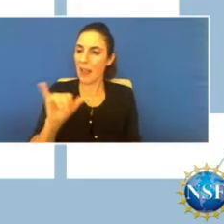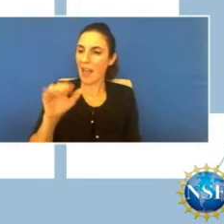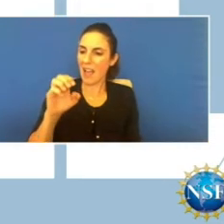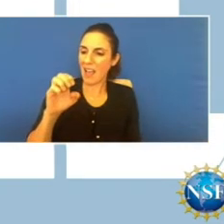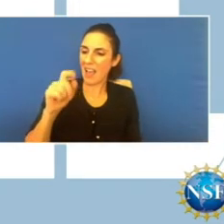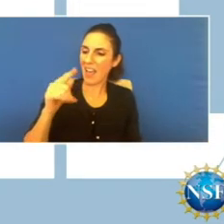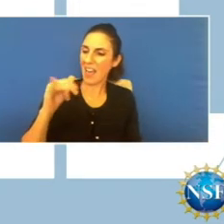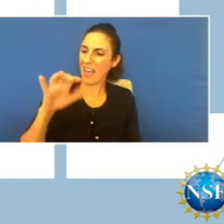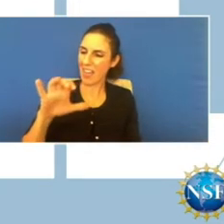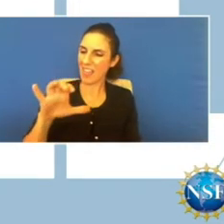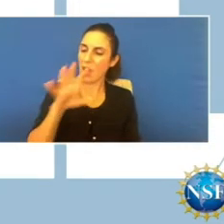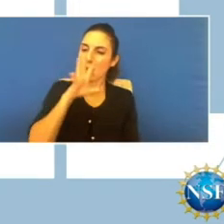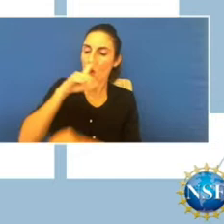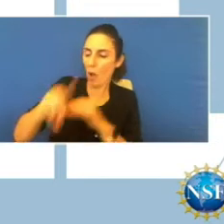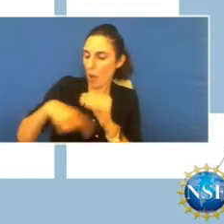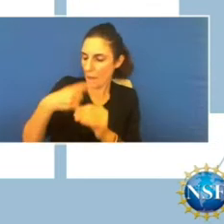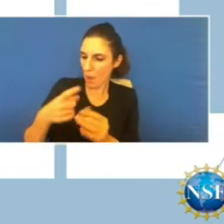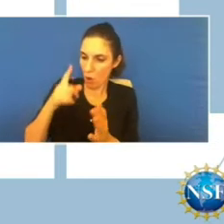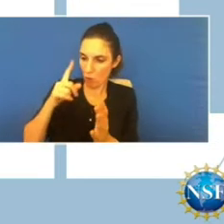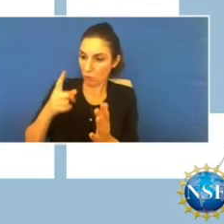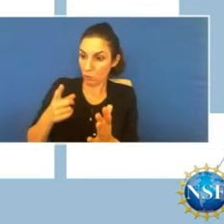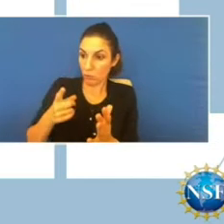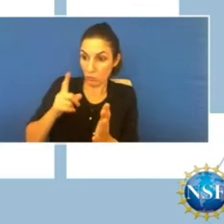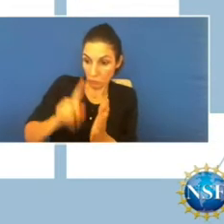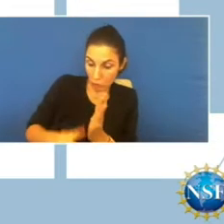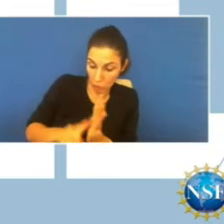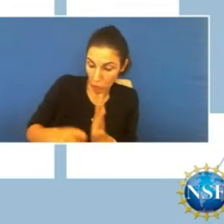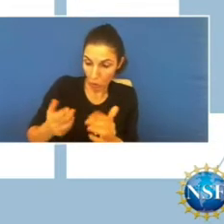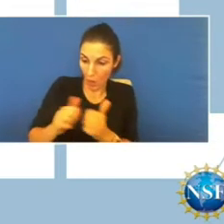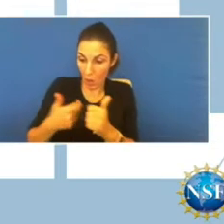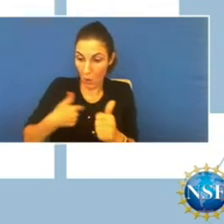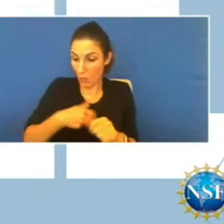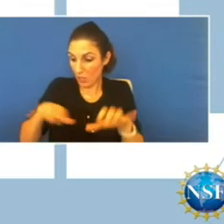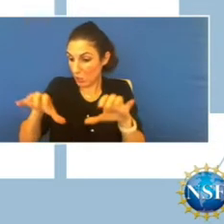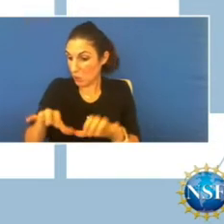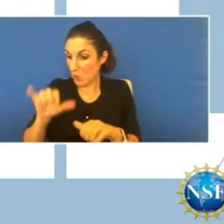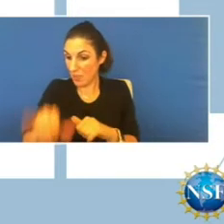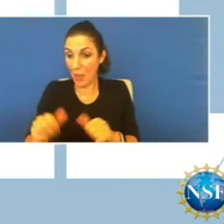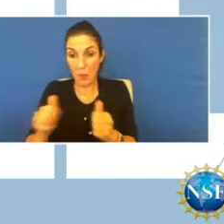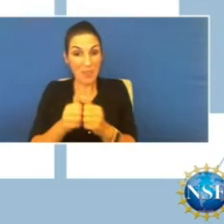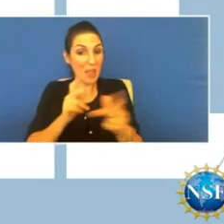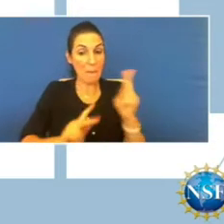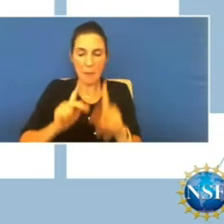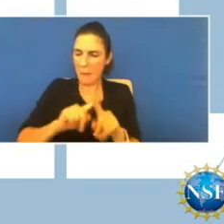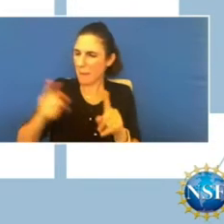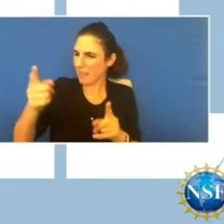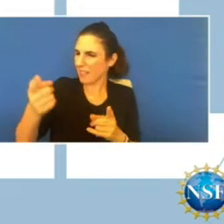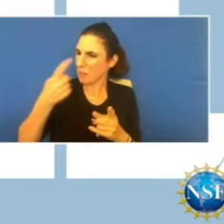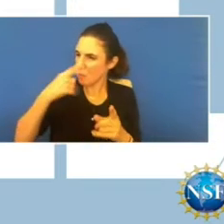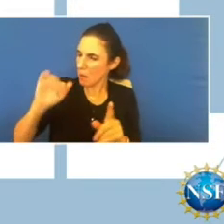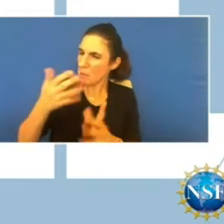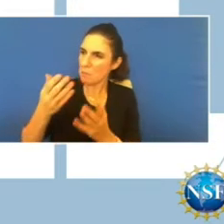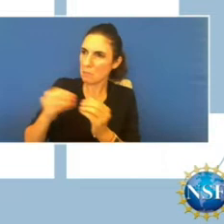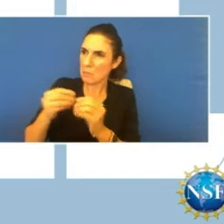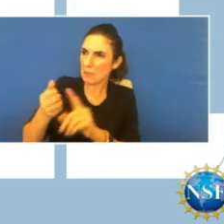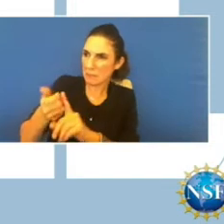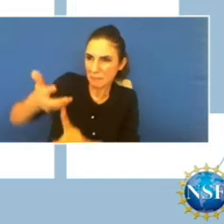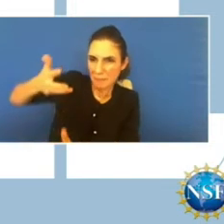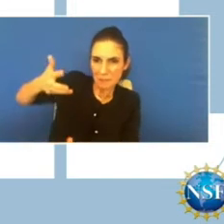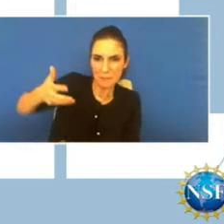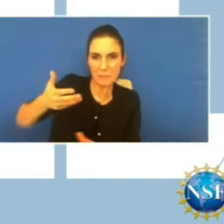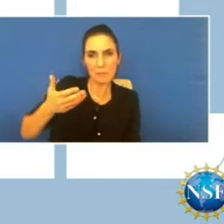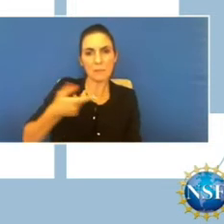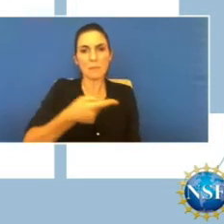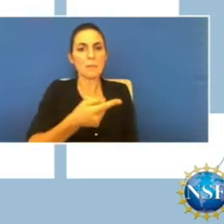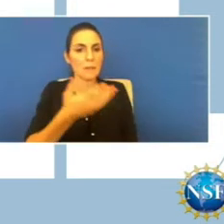research around these issues, period, or with people in general. But could you dig in a little bit, and maybe Shruti, I'll ask you to go first, about what's it look